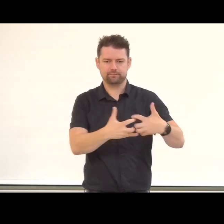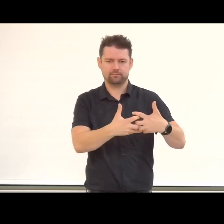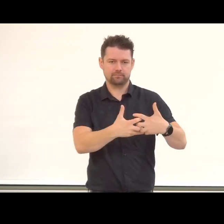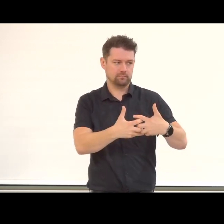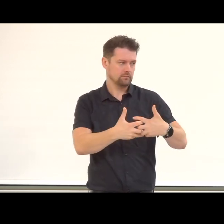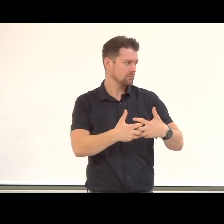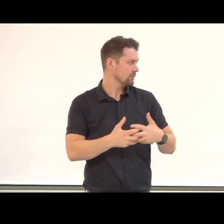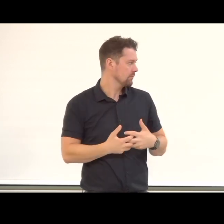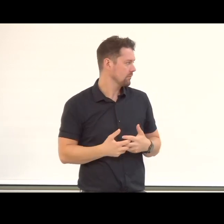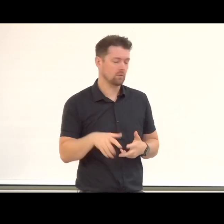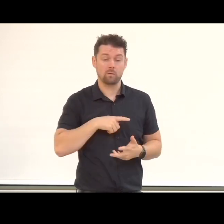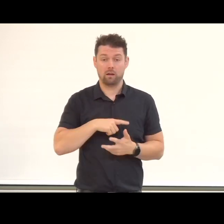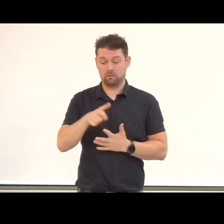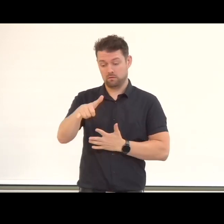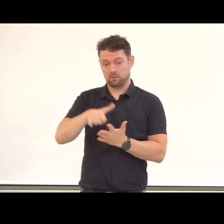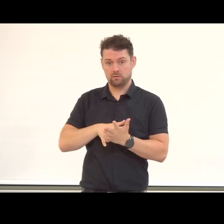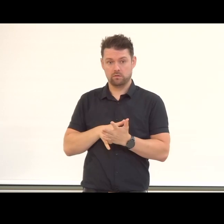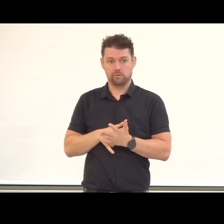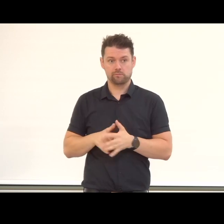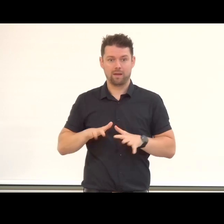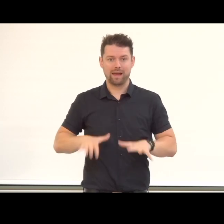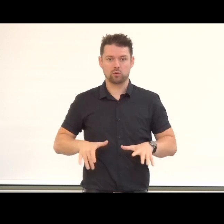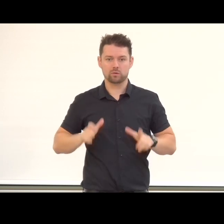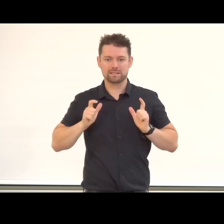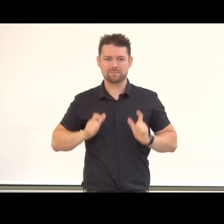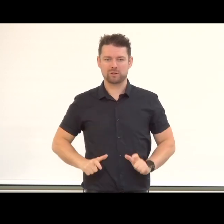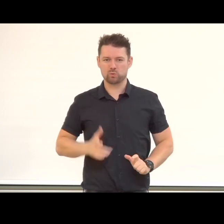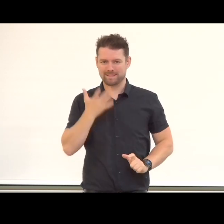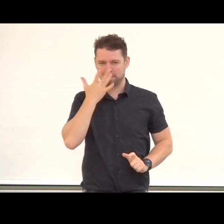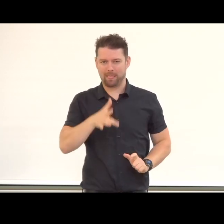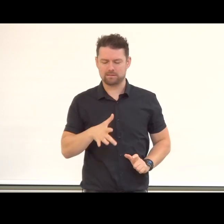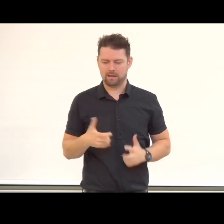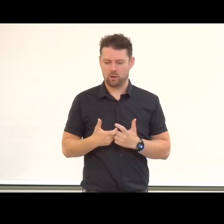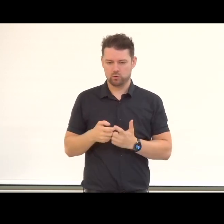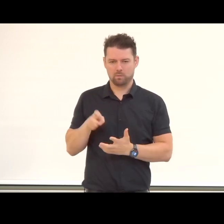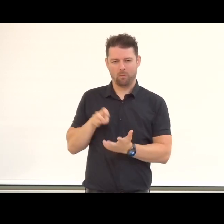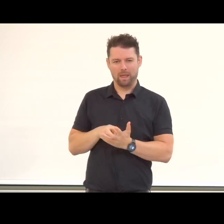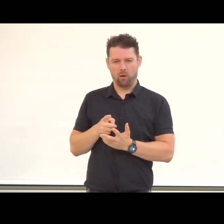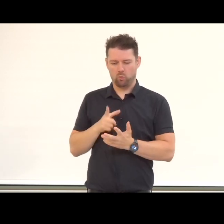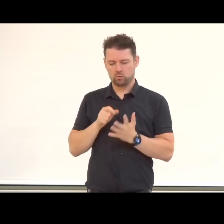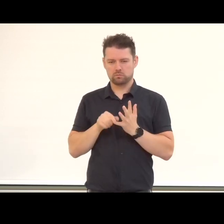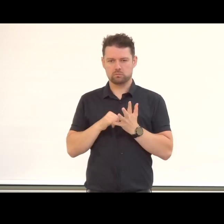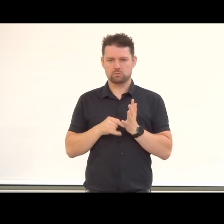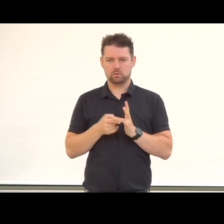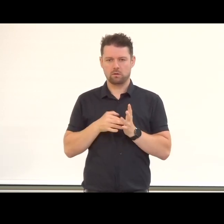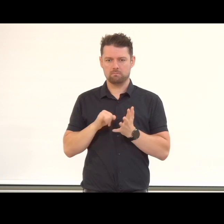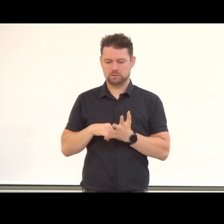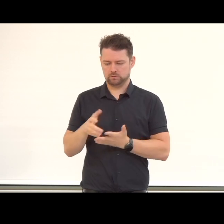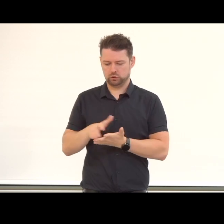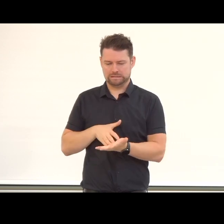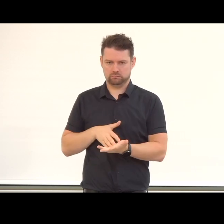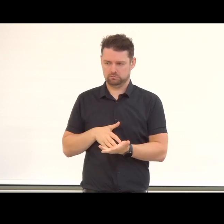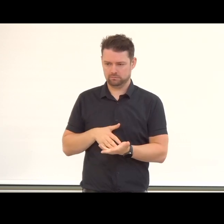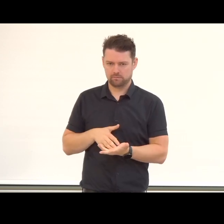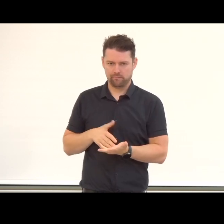you declare on a custom sheet analog spacesuit simulator? How do you declare that? How do you write that down? So you have to go